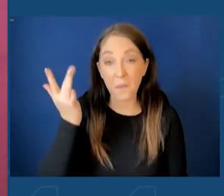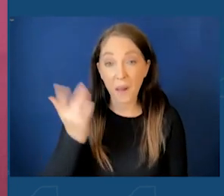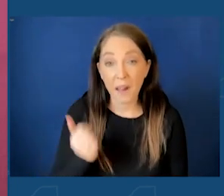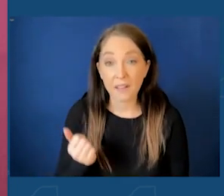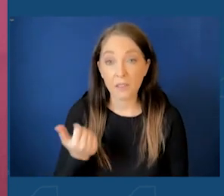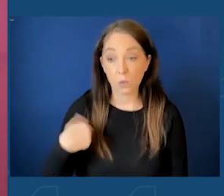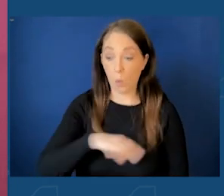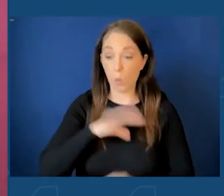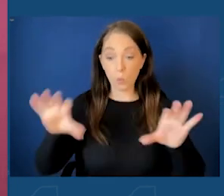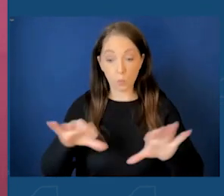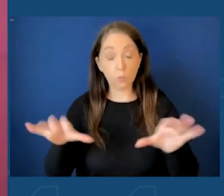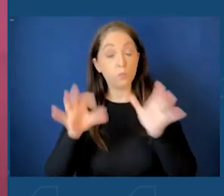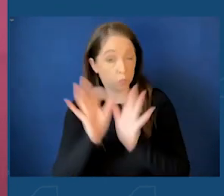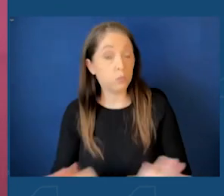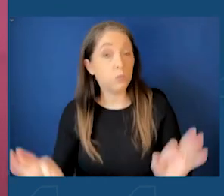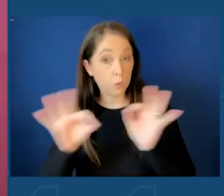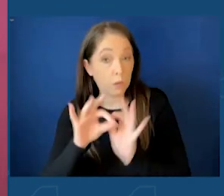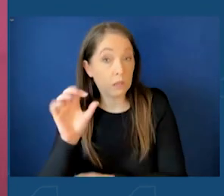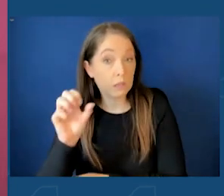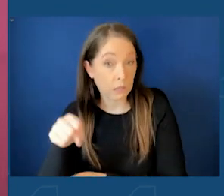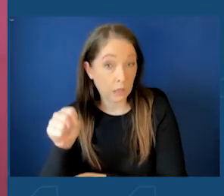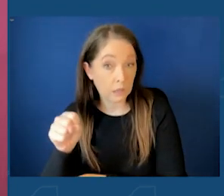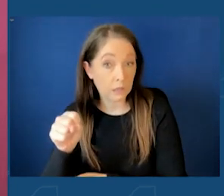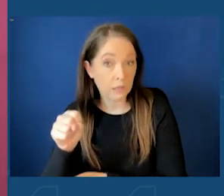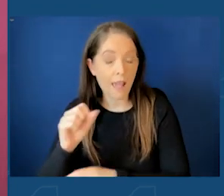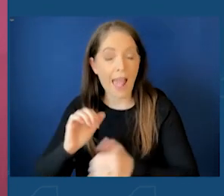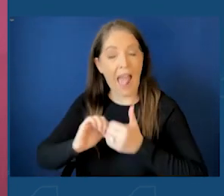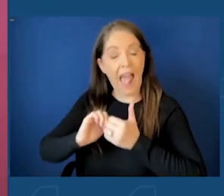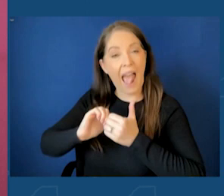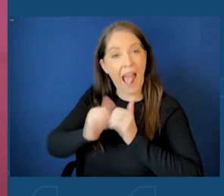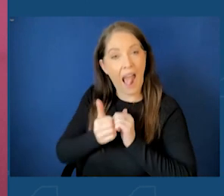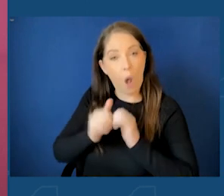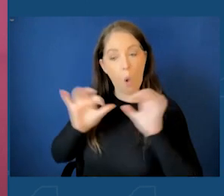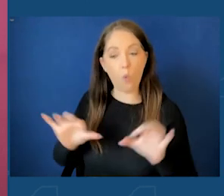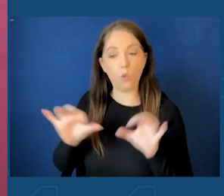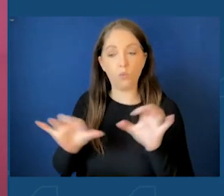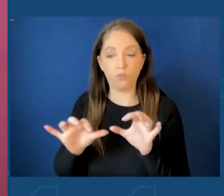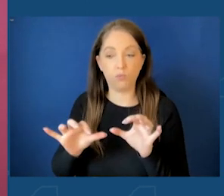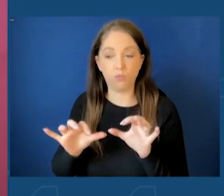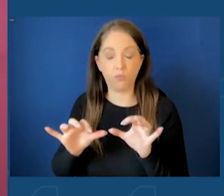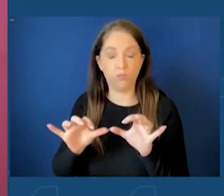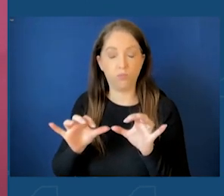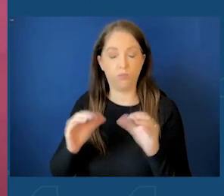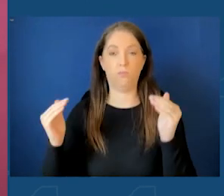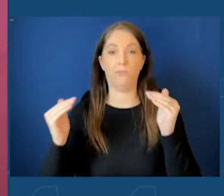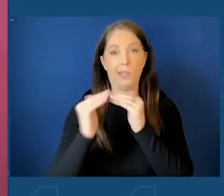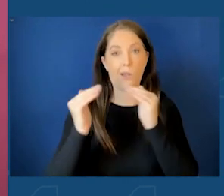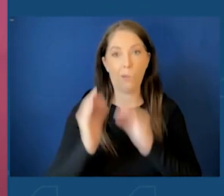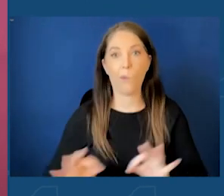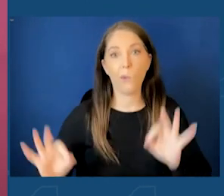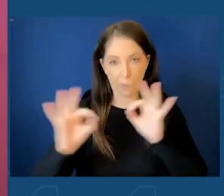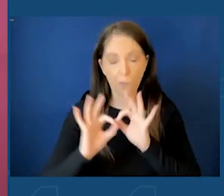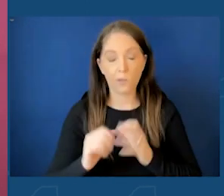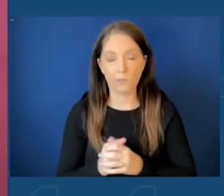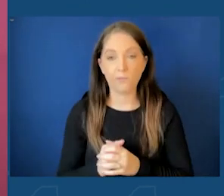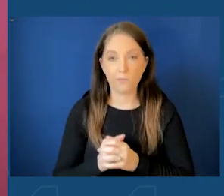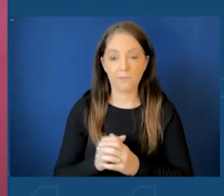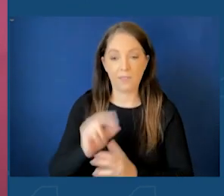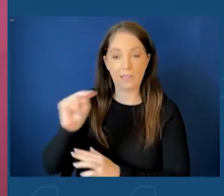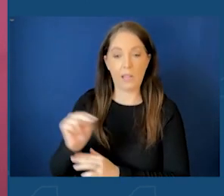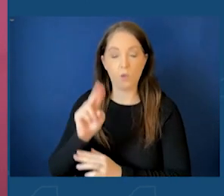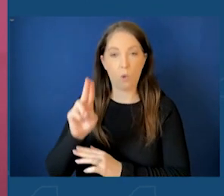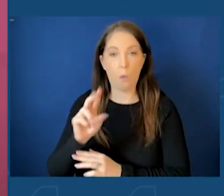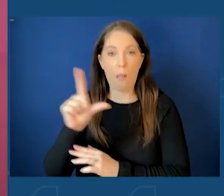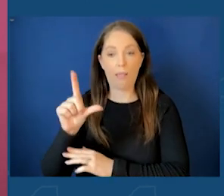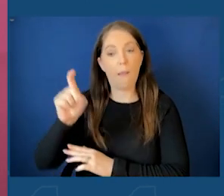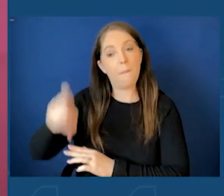important, how we do it is as important, because the National Urban League has to lead by